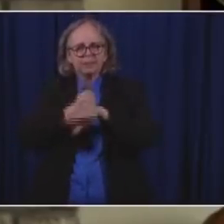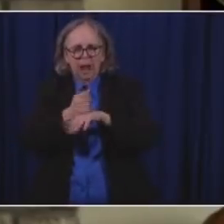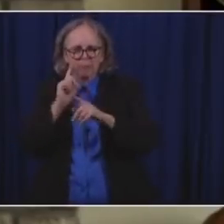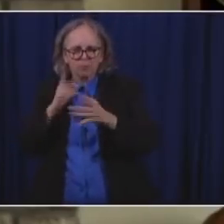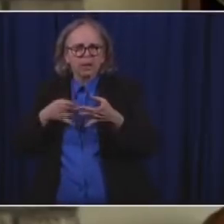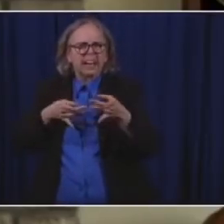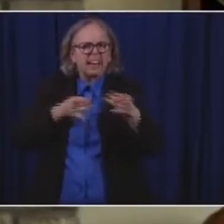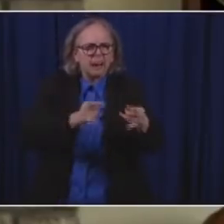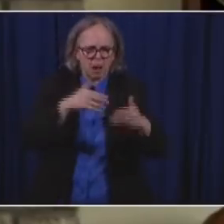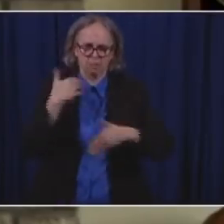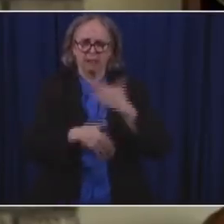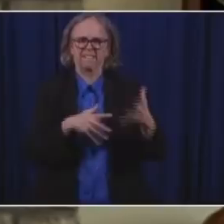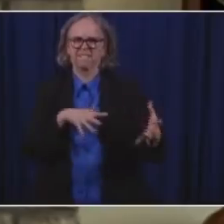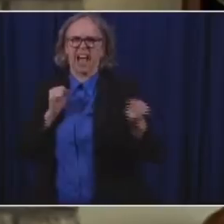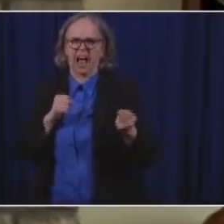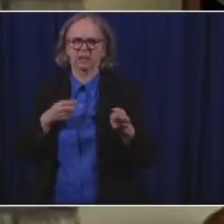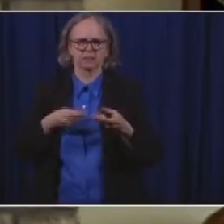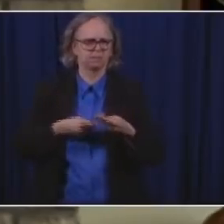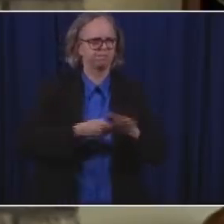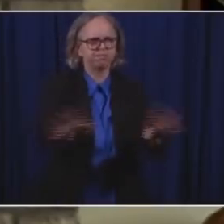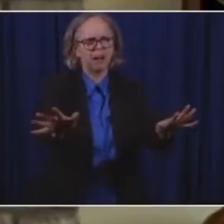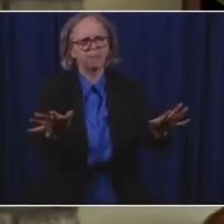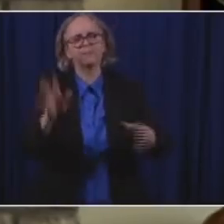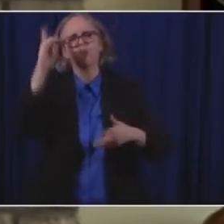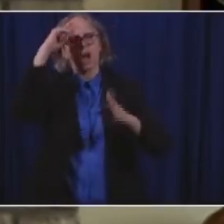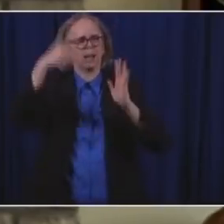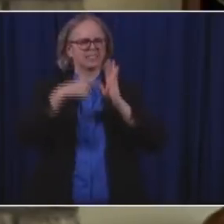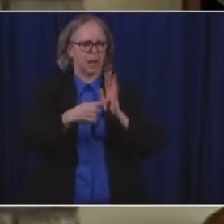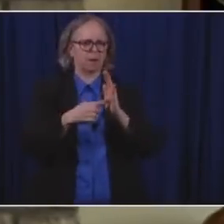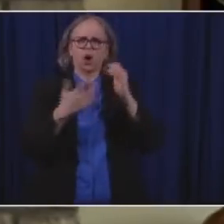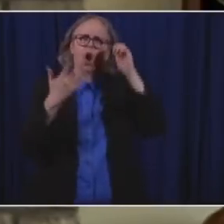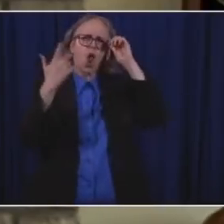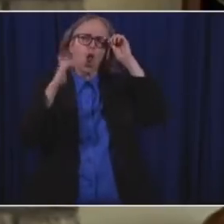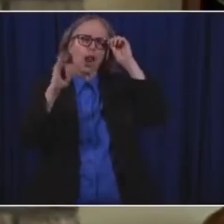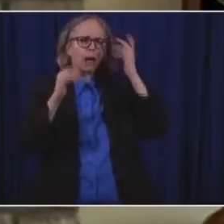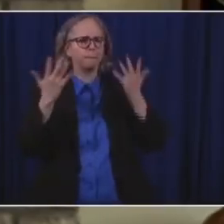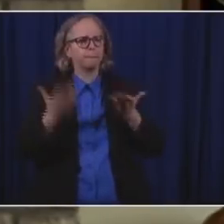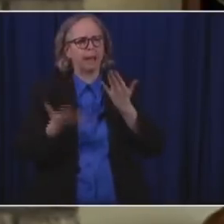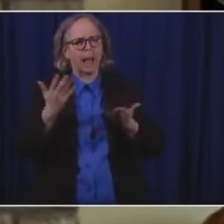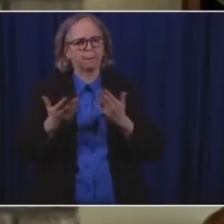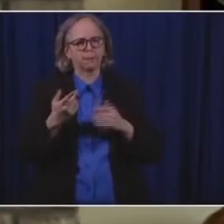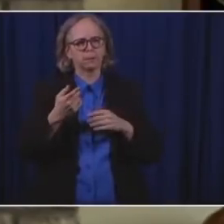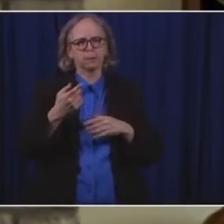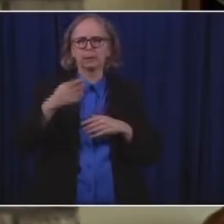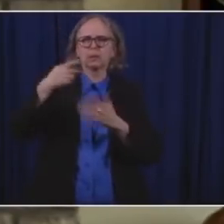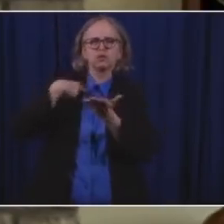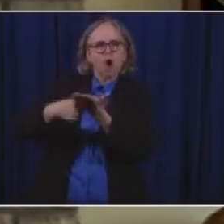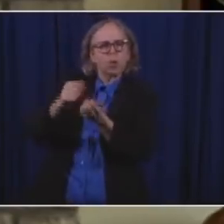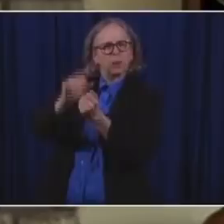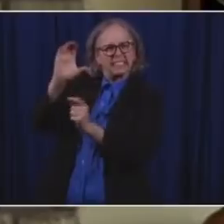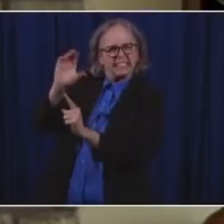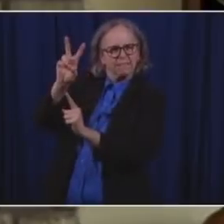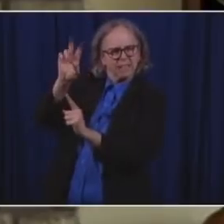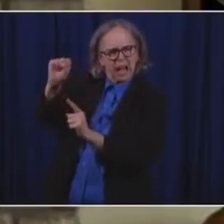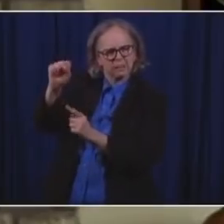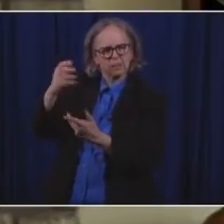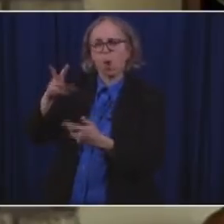it looks like in our conversations with CVS and our conversations with